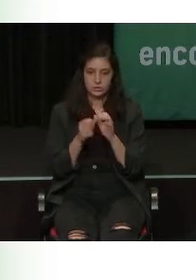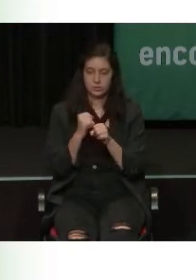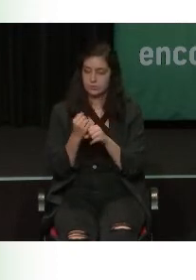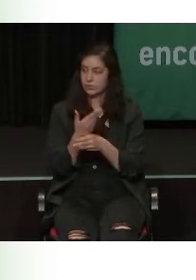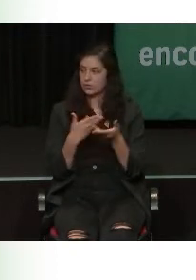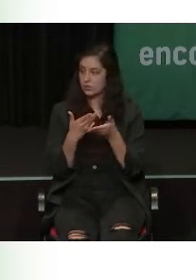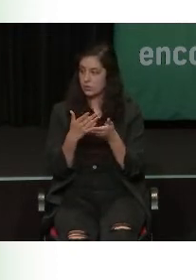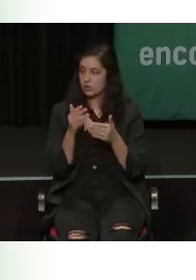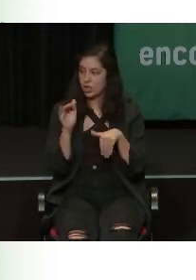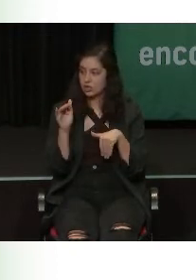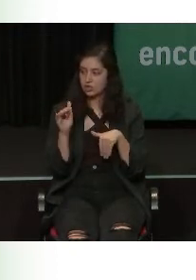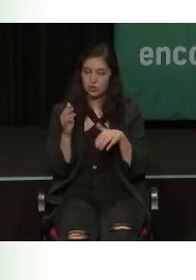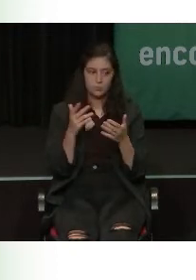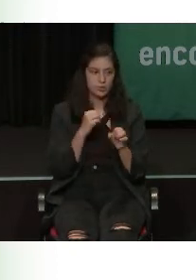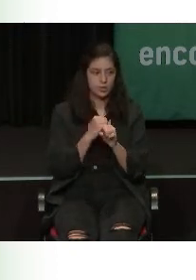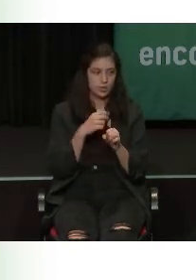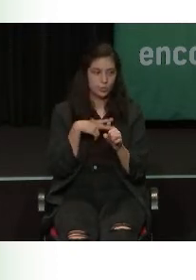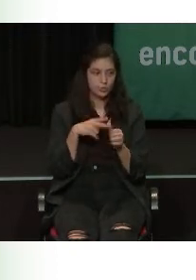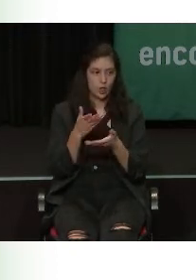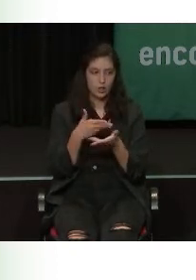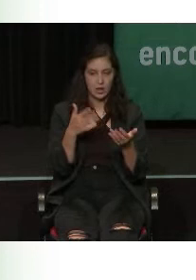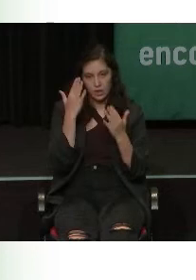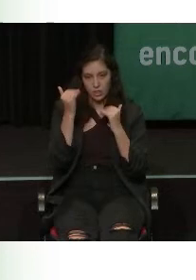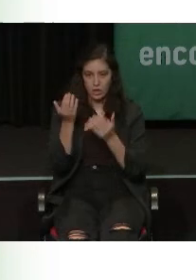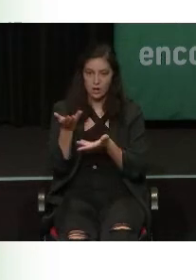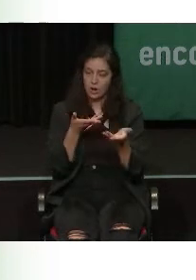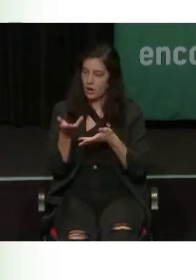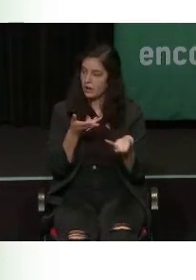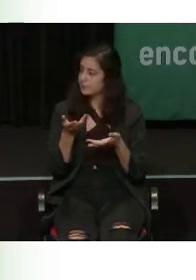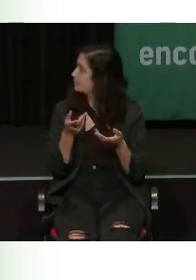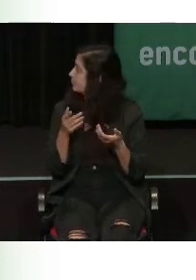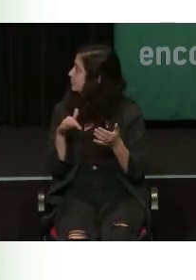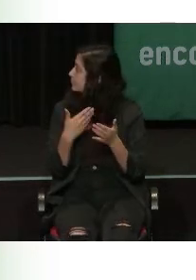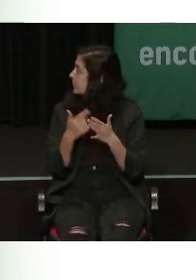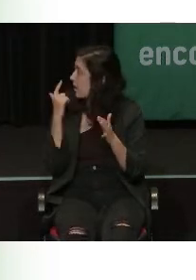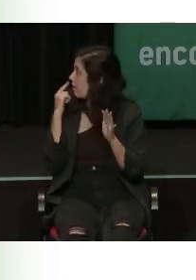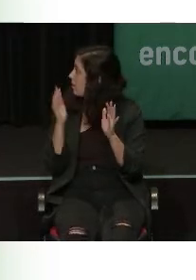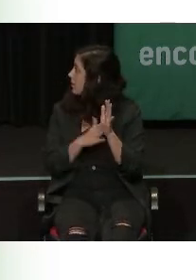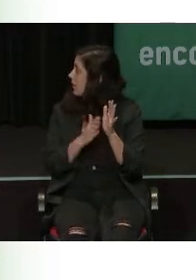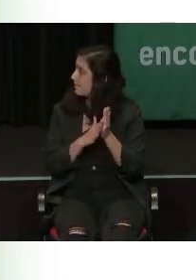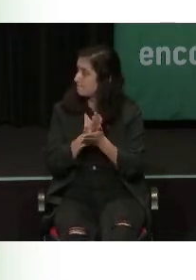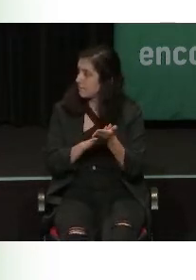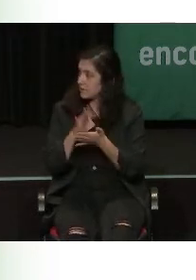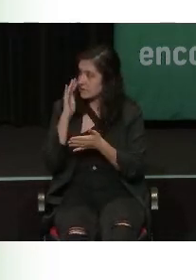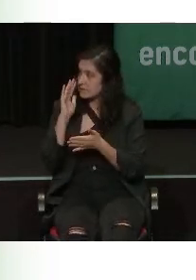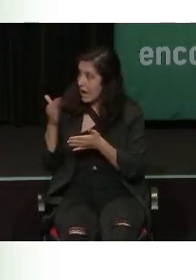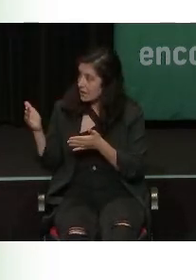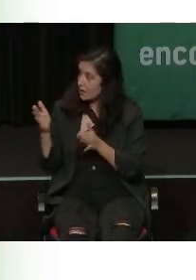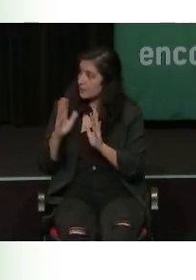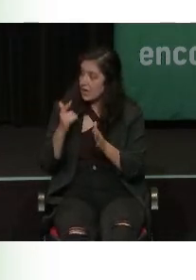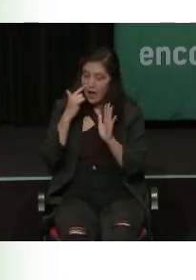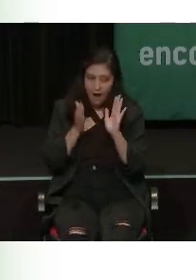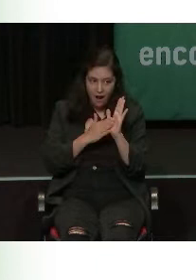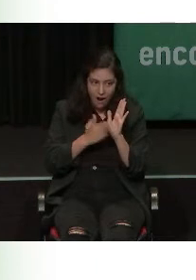and Portugal, in transferring ideas and, as you said, evidence-based science. We need